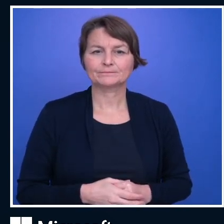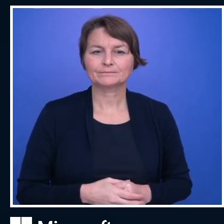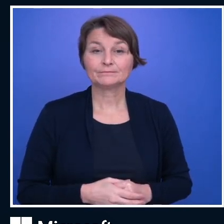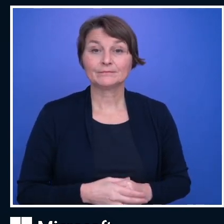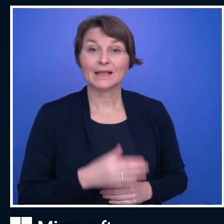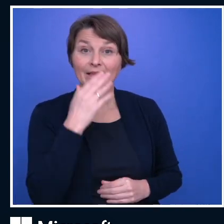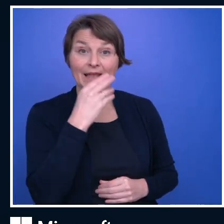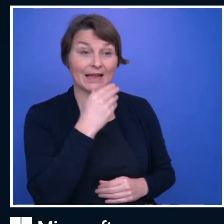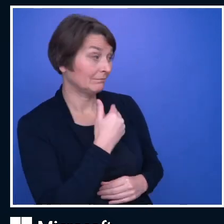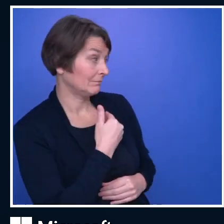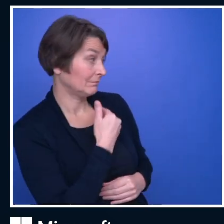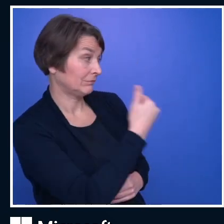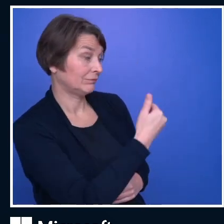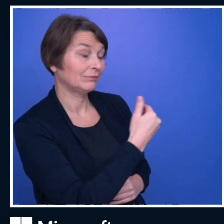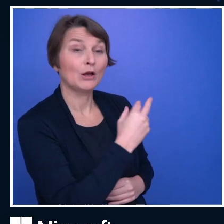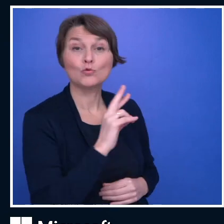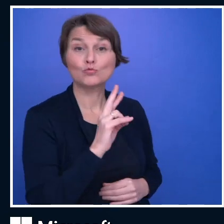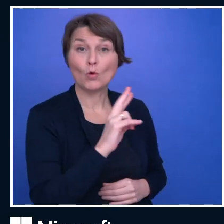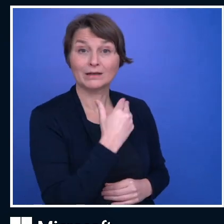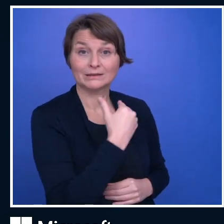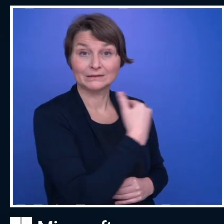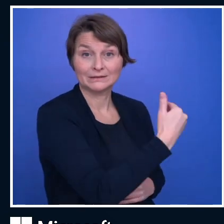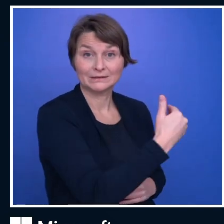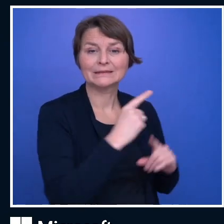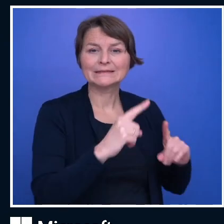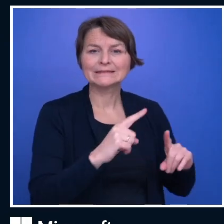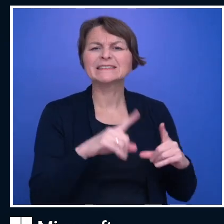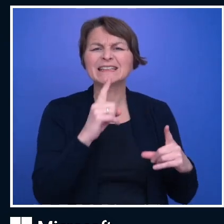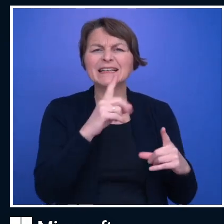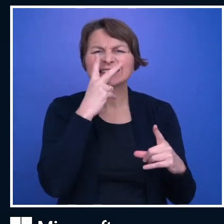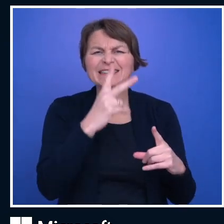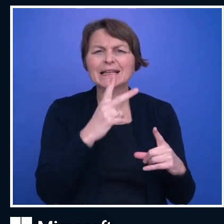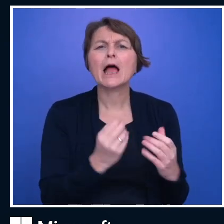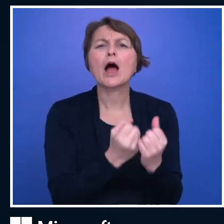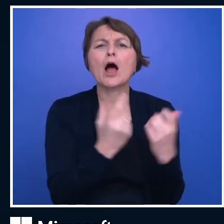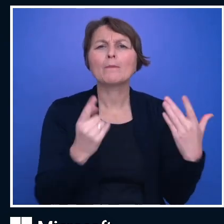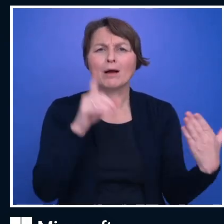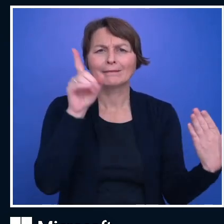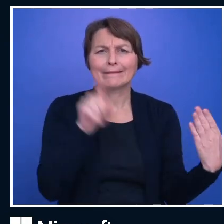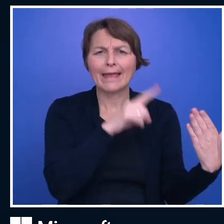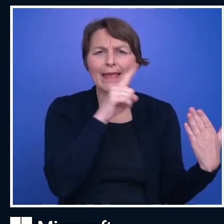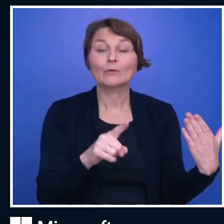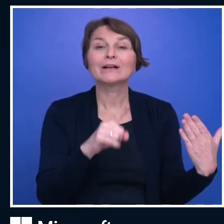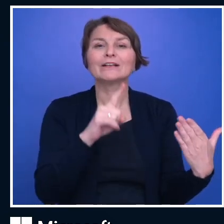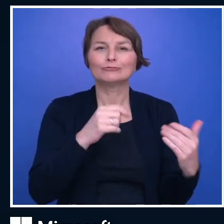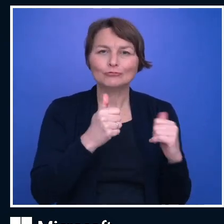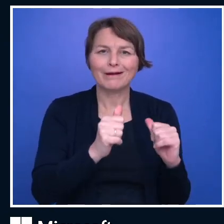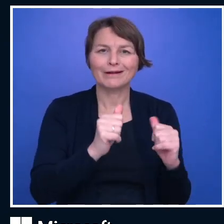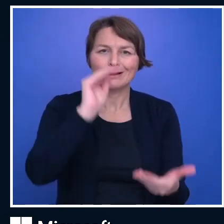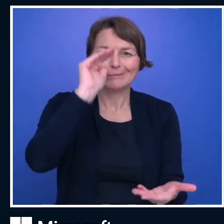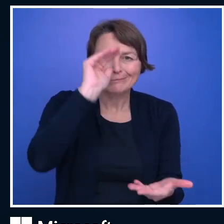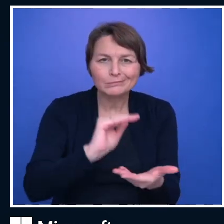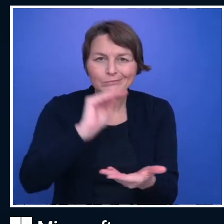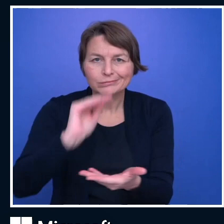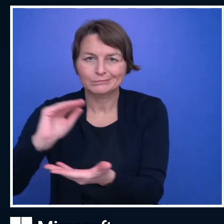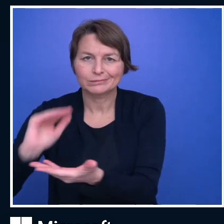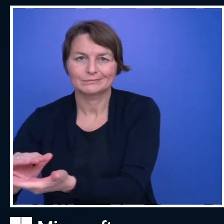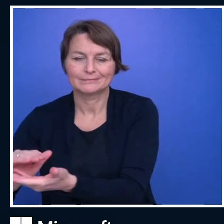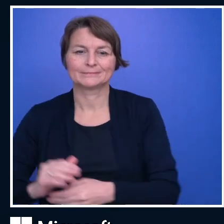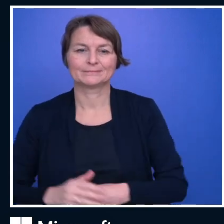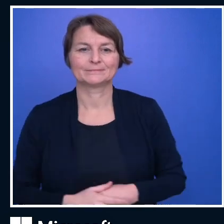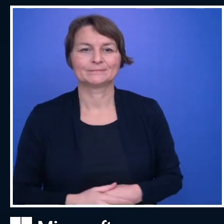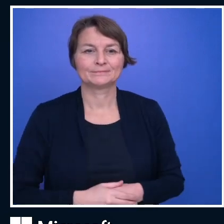of error, and that's what you're trying to minimize at the end of the day. Coming to your logistic regression. Now